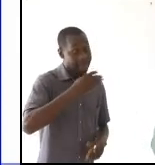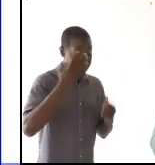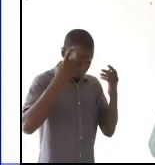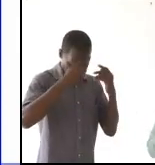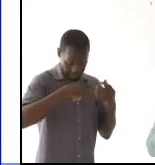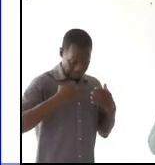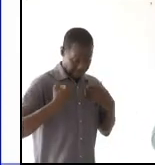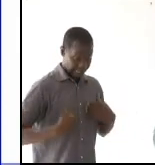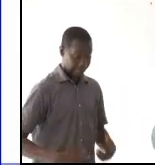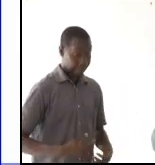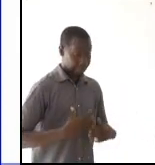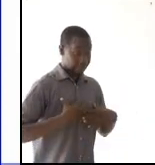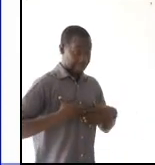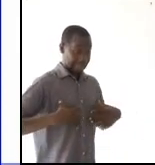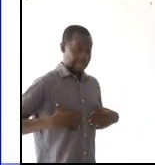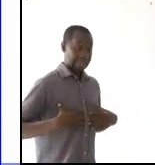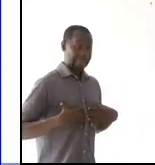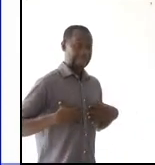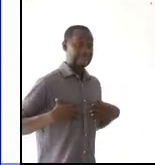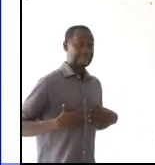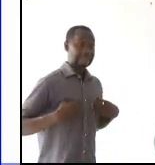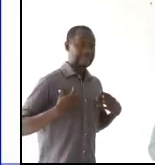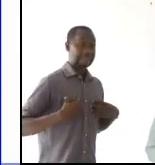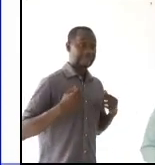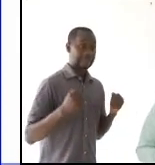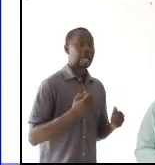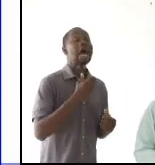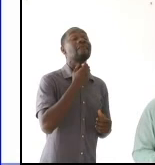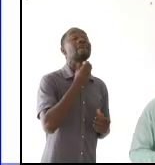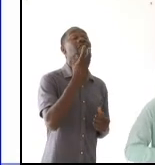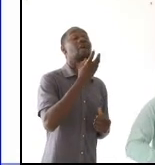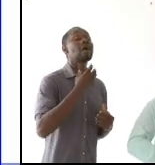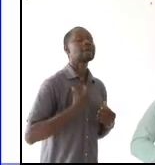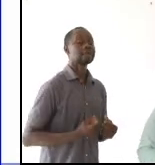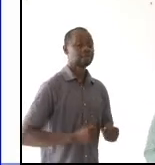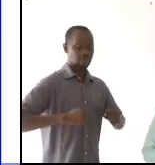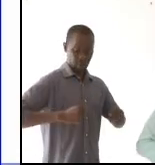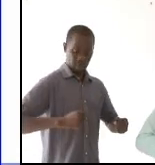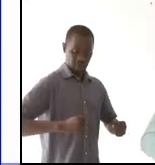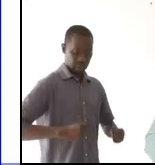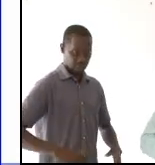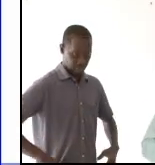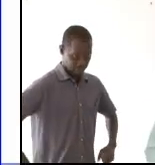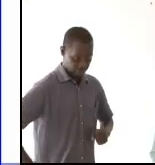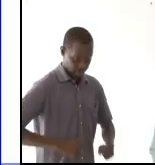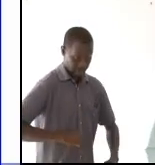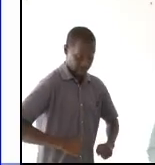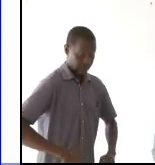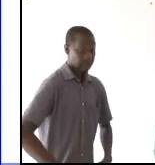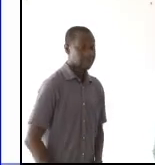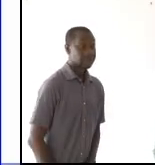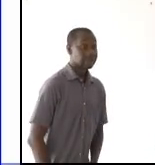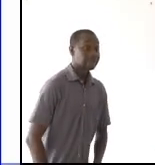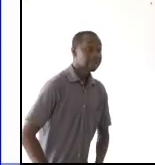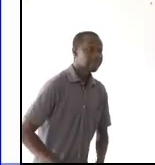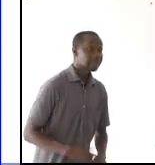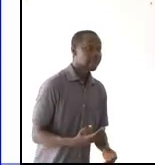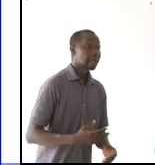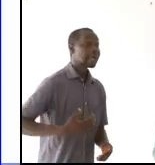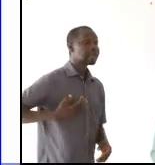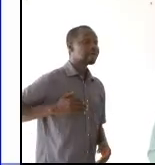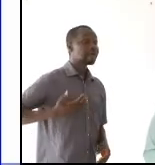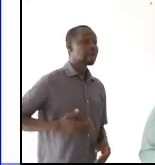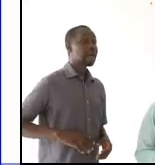facial hair, the hard, heavy voice, and so on, masculine, tough, macho. And in the females,